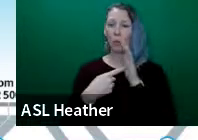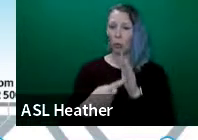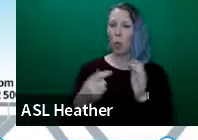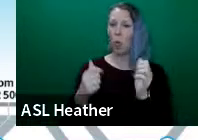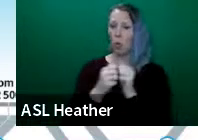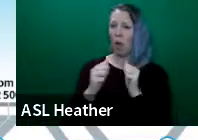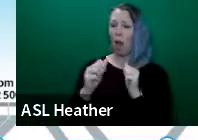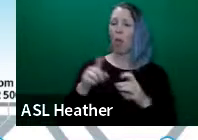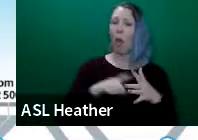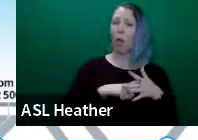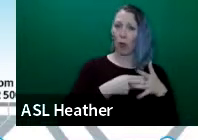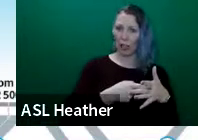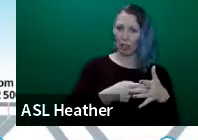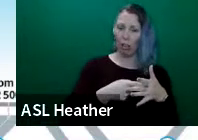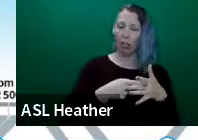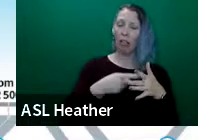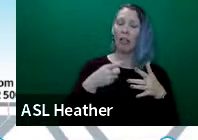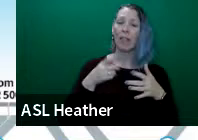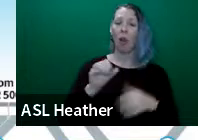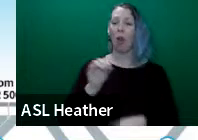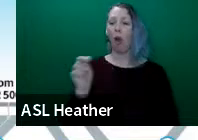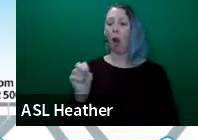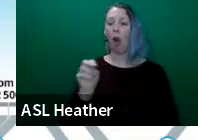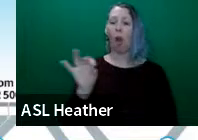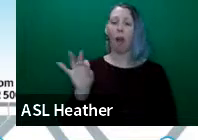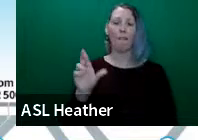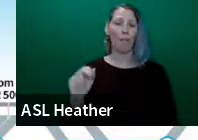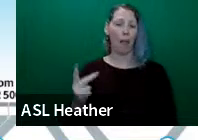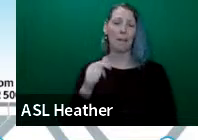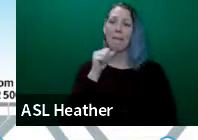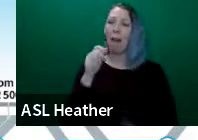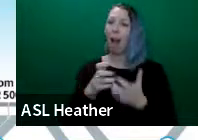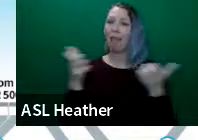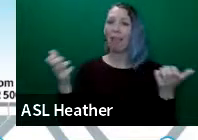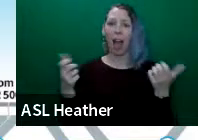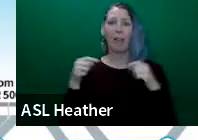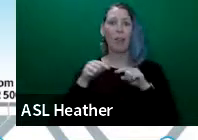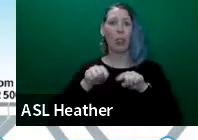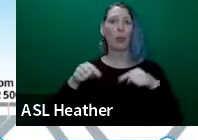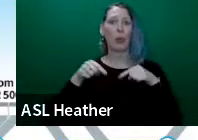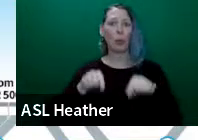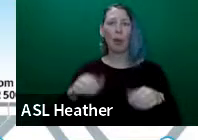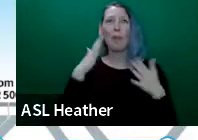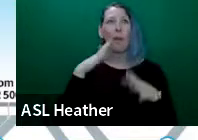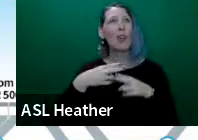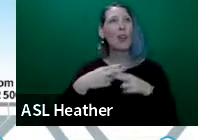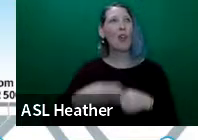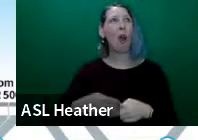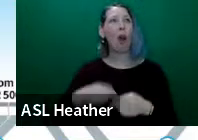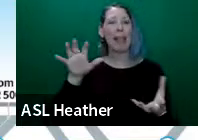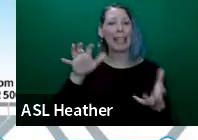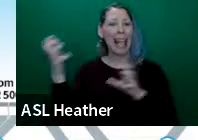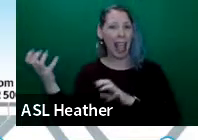get on and off kind of at ramps. So there's not a lot of through. So I don't know if I call it chaos, but there's, people who get on